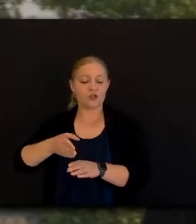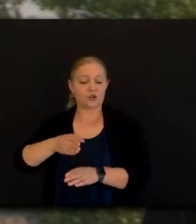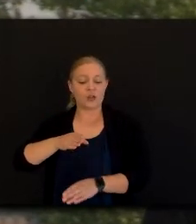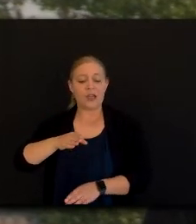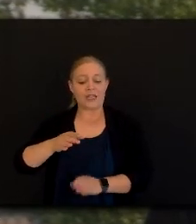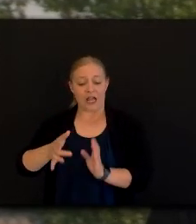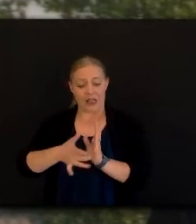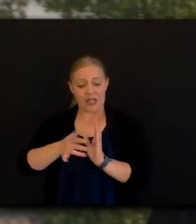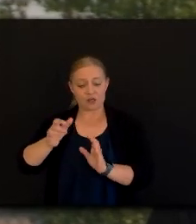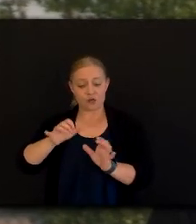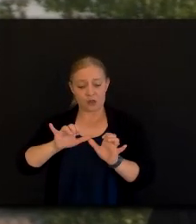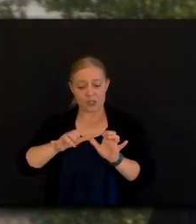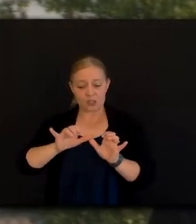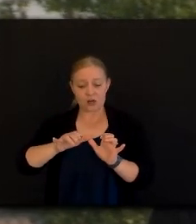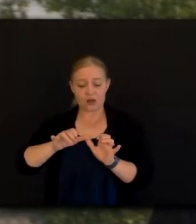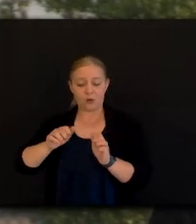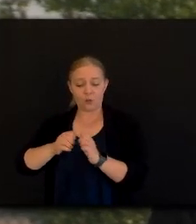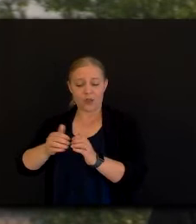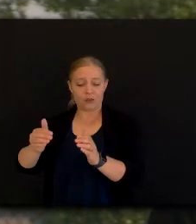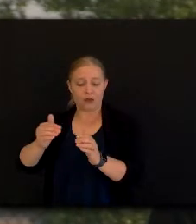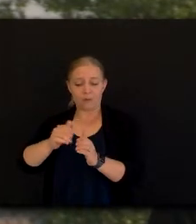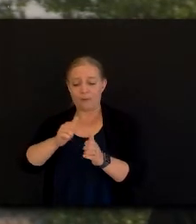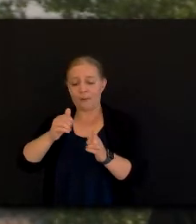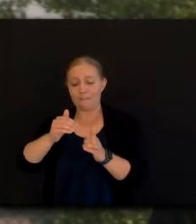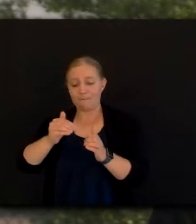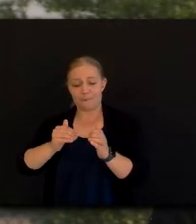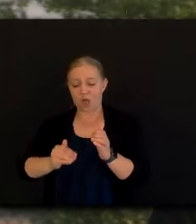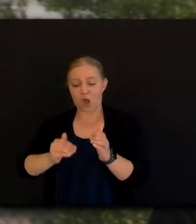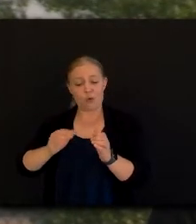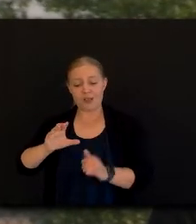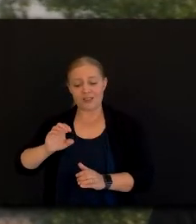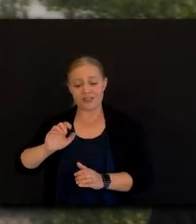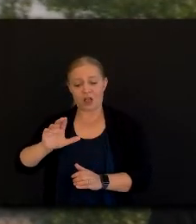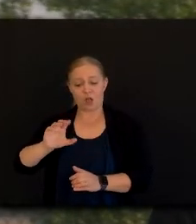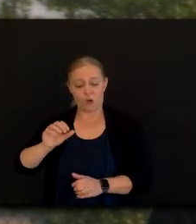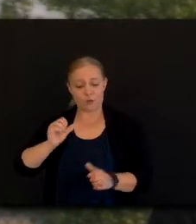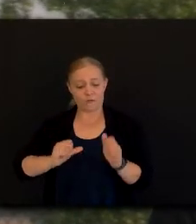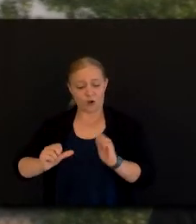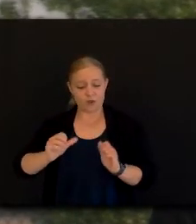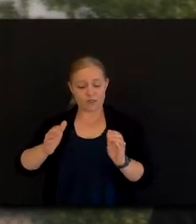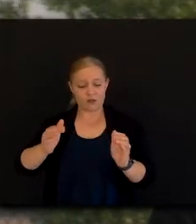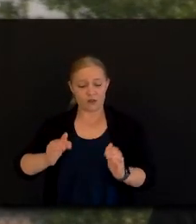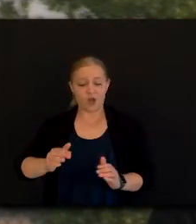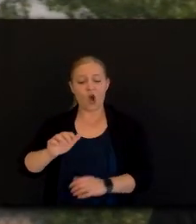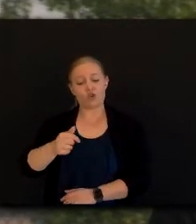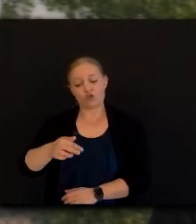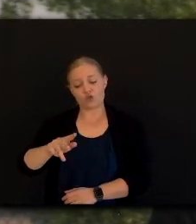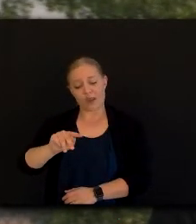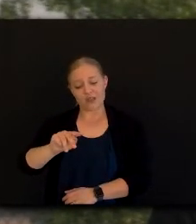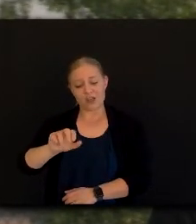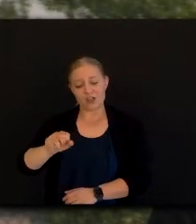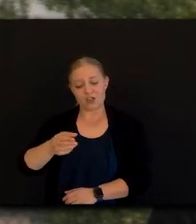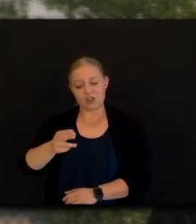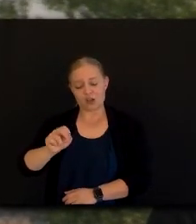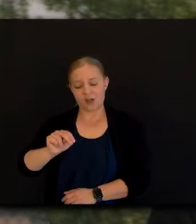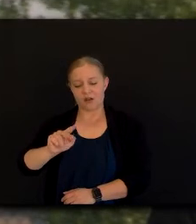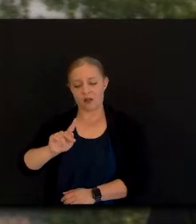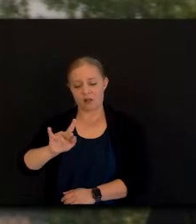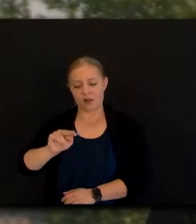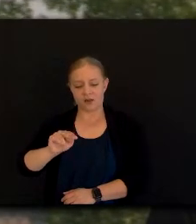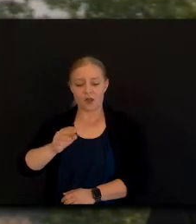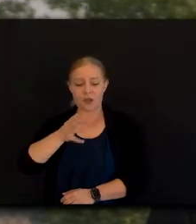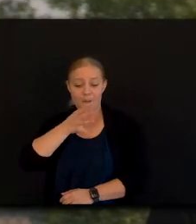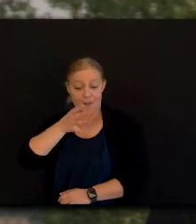cello performance. Grant Shanklin. Grant's parents are Angie and Robert Shanklin. Grant will attend